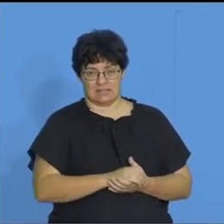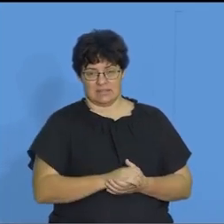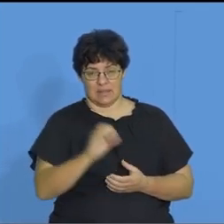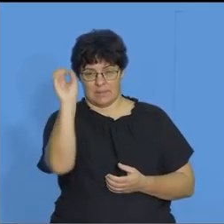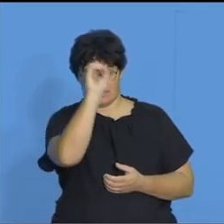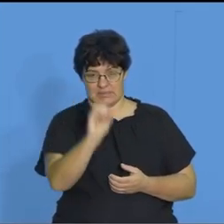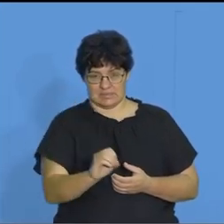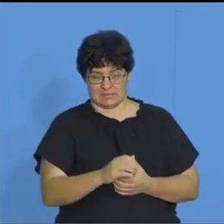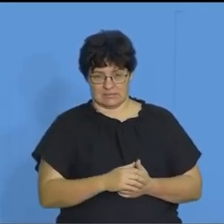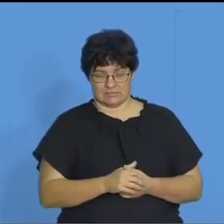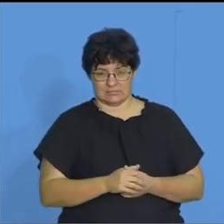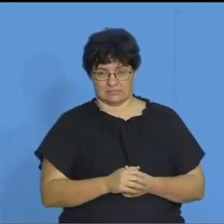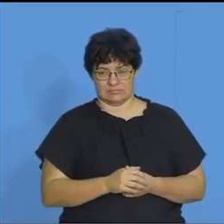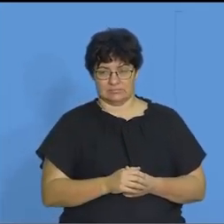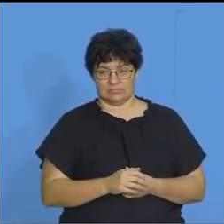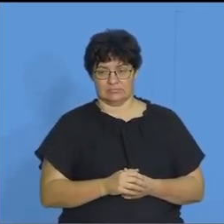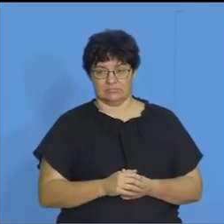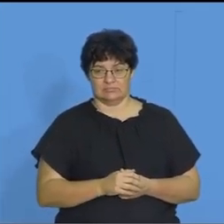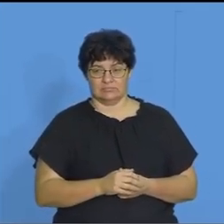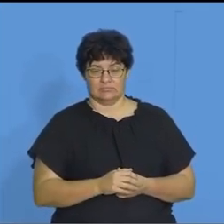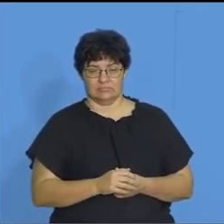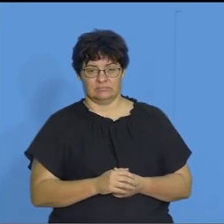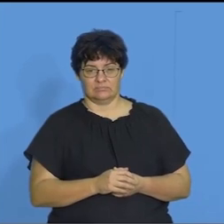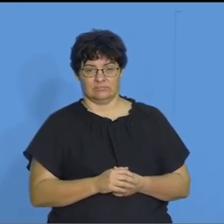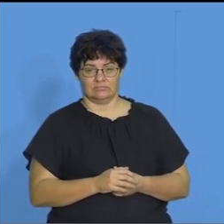82.73, right? So the percentage is